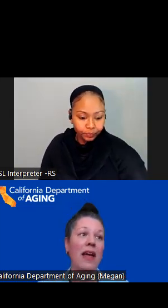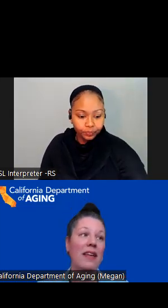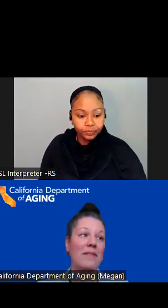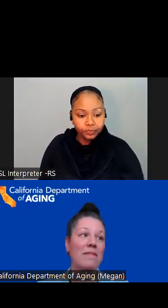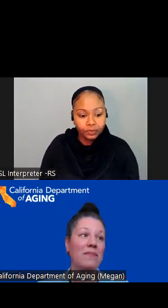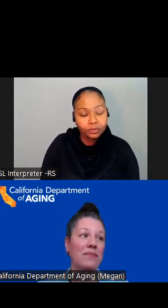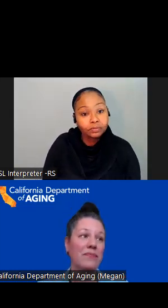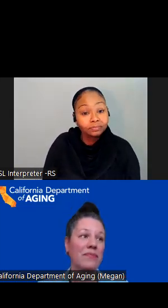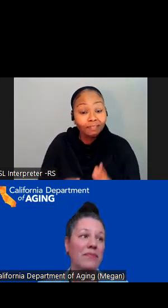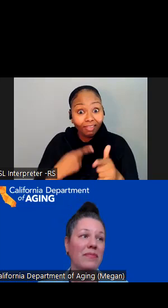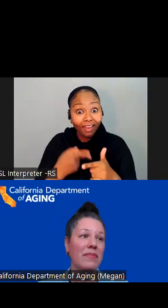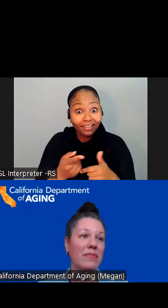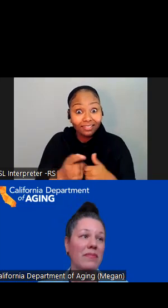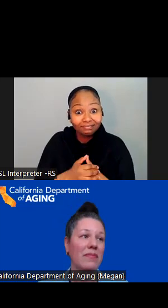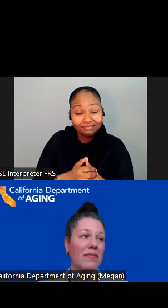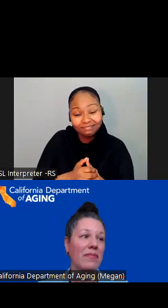And then